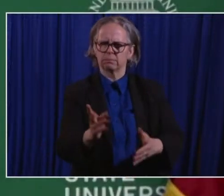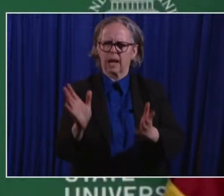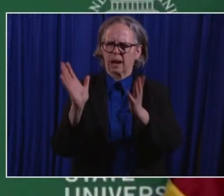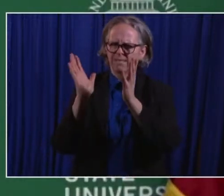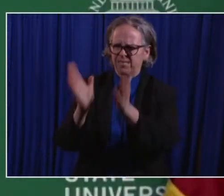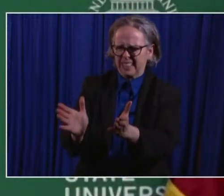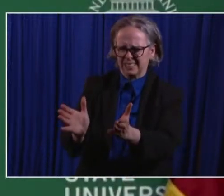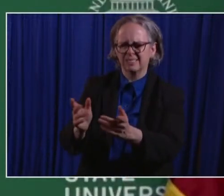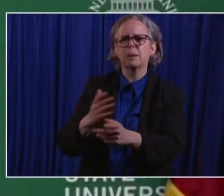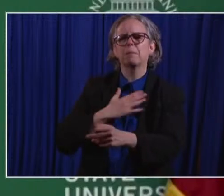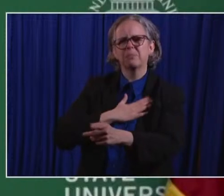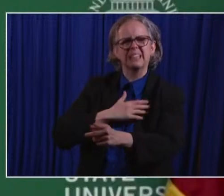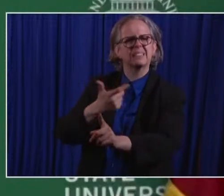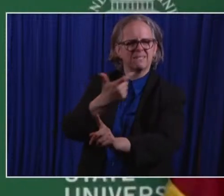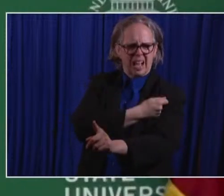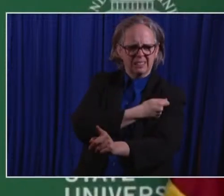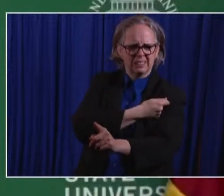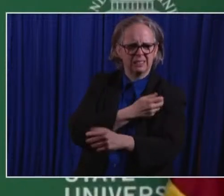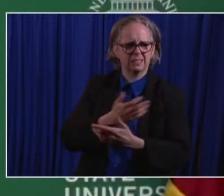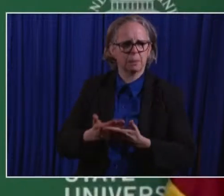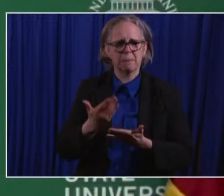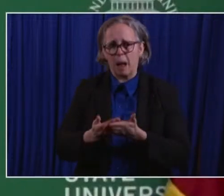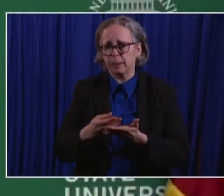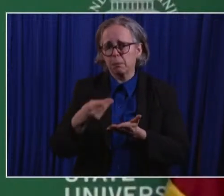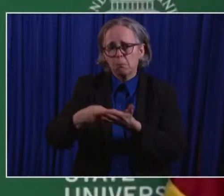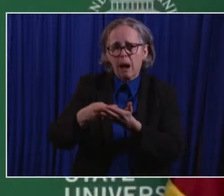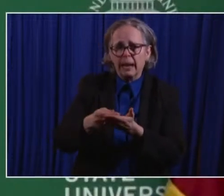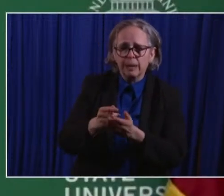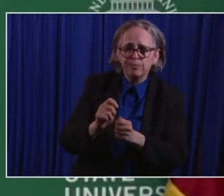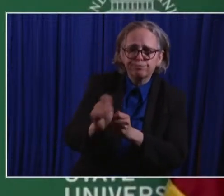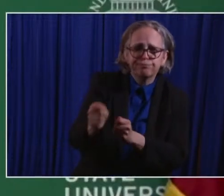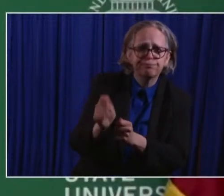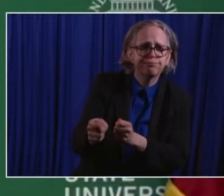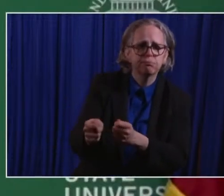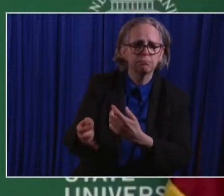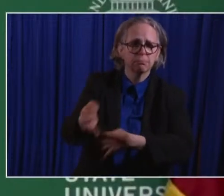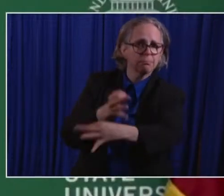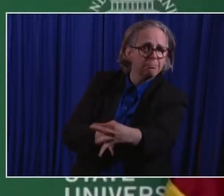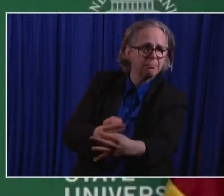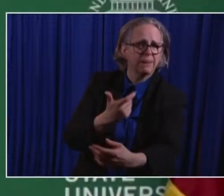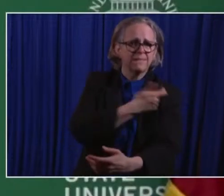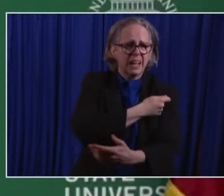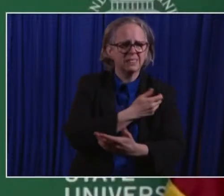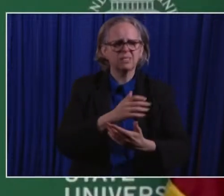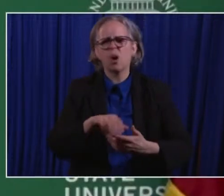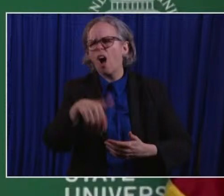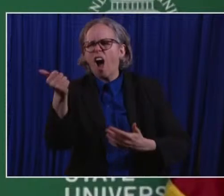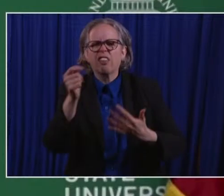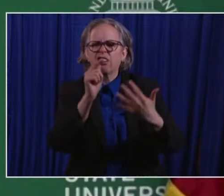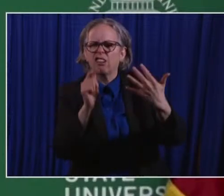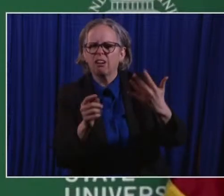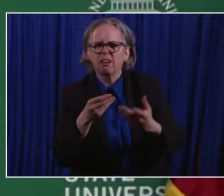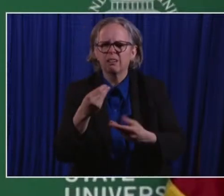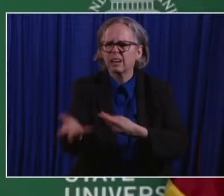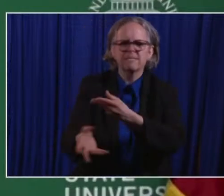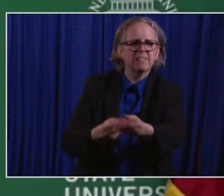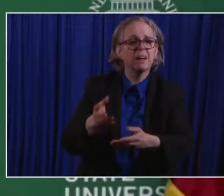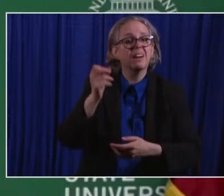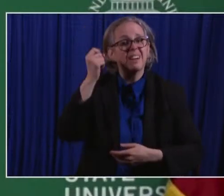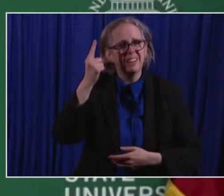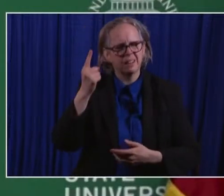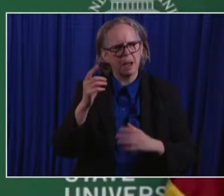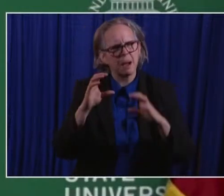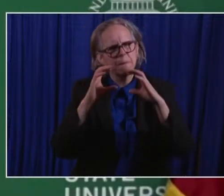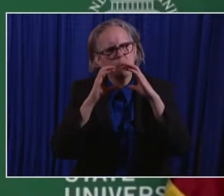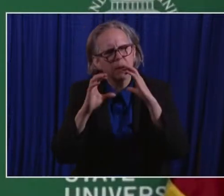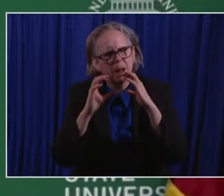Economic incentives sometimes are good, but I think probably the most important thing is communication, where the people